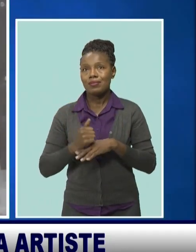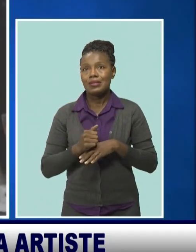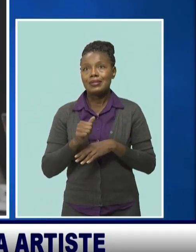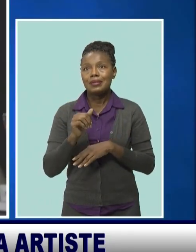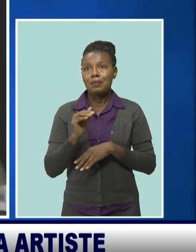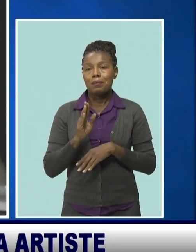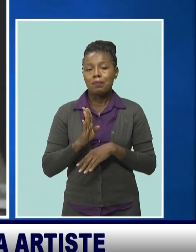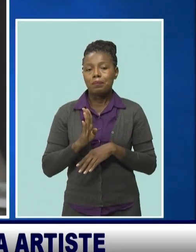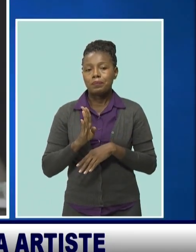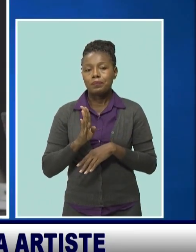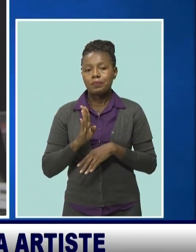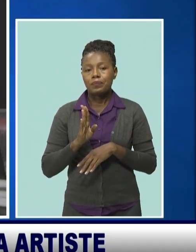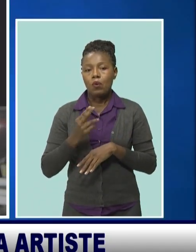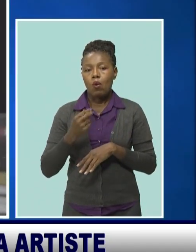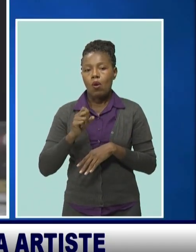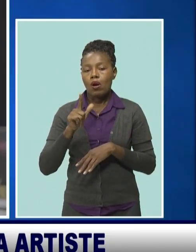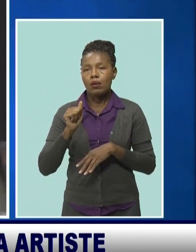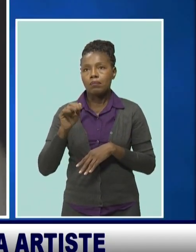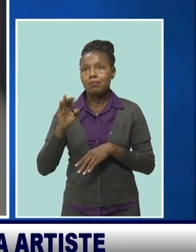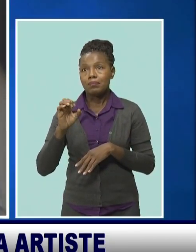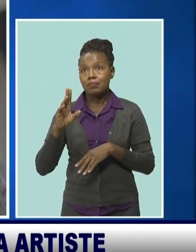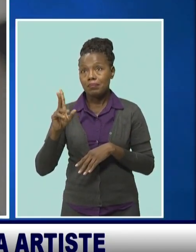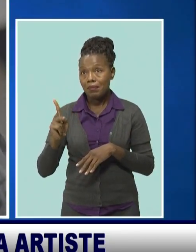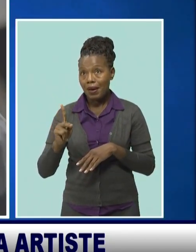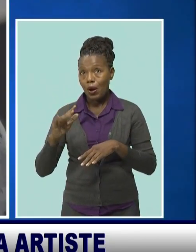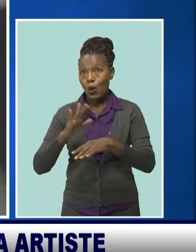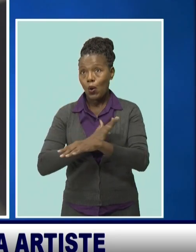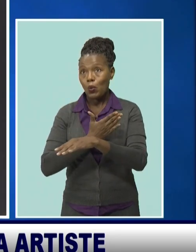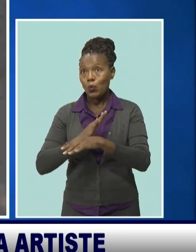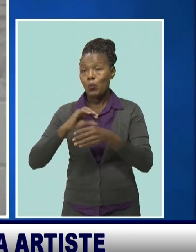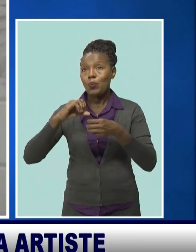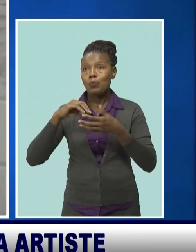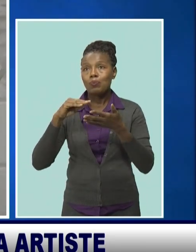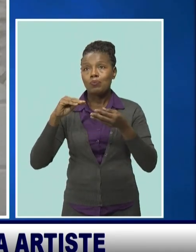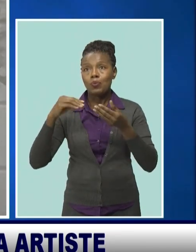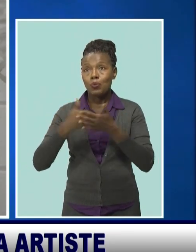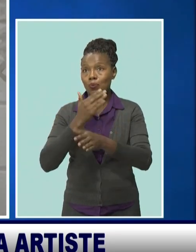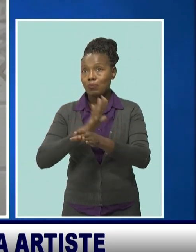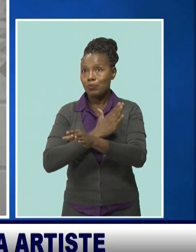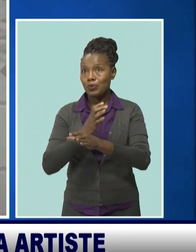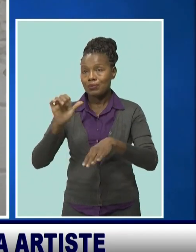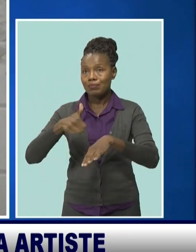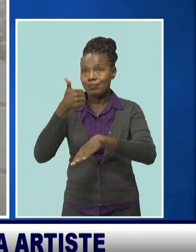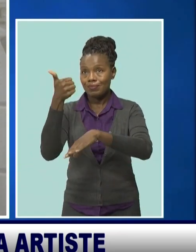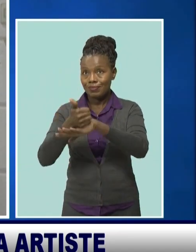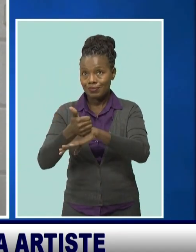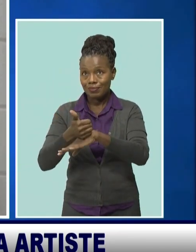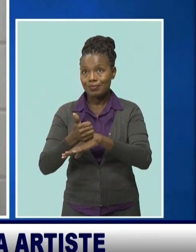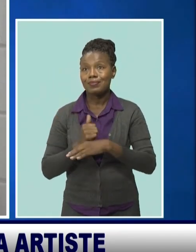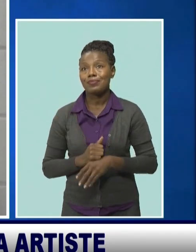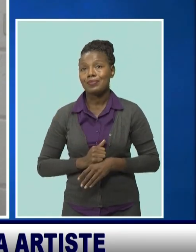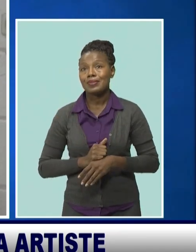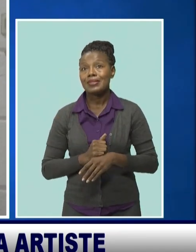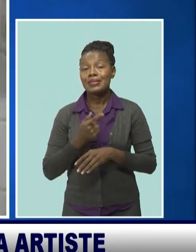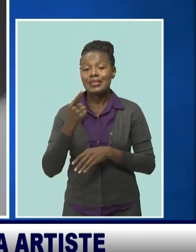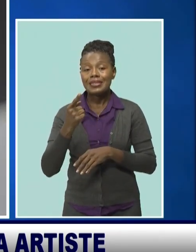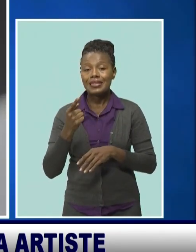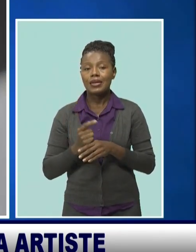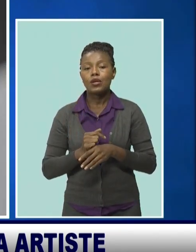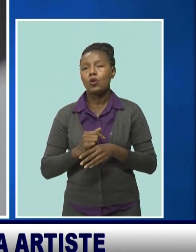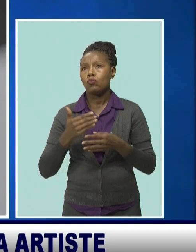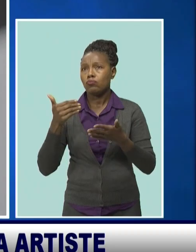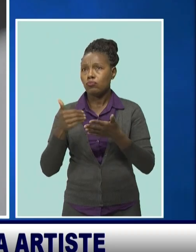called Vibe for the Night from his upcoming EP. The launch took place at Westmoreland St. James. The EP marks the artist's new stride